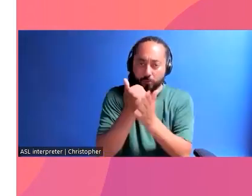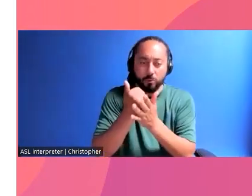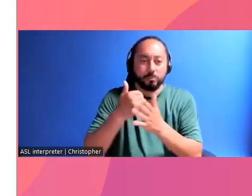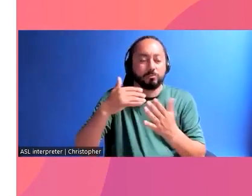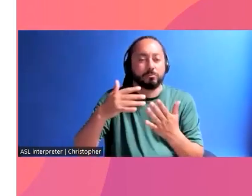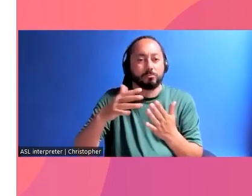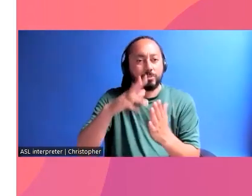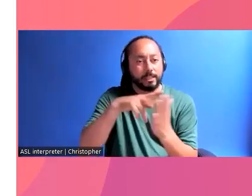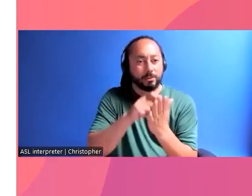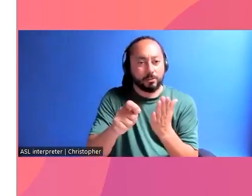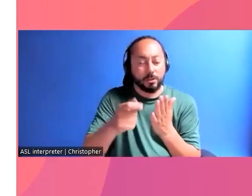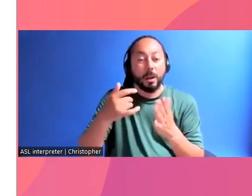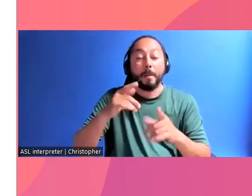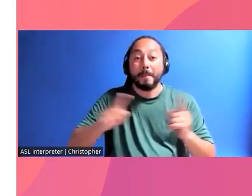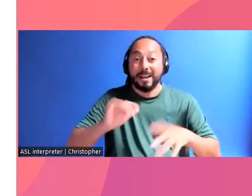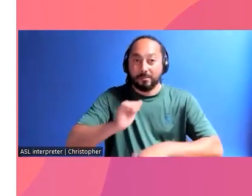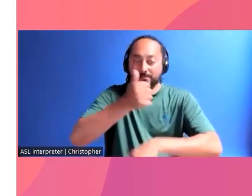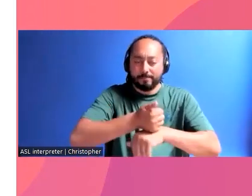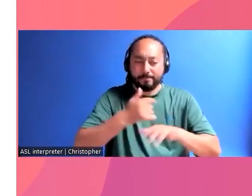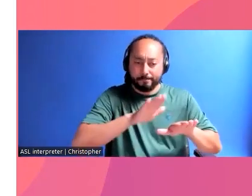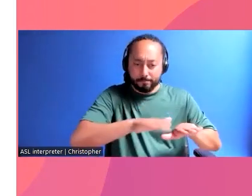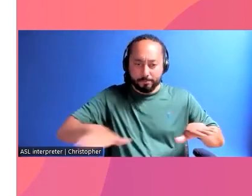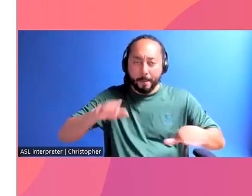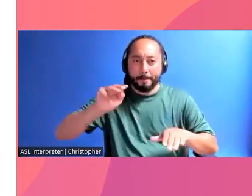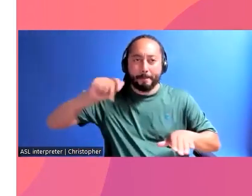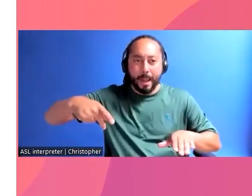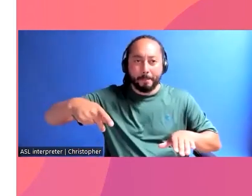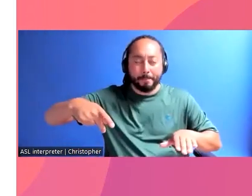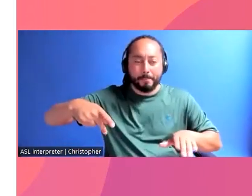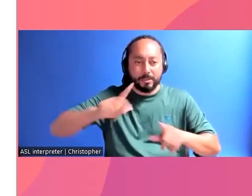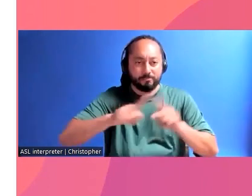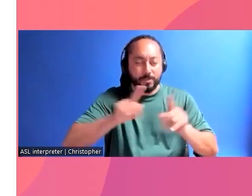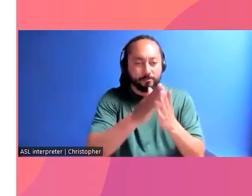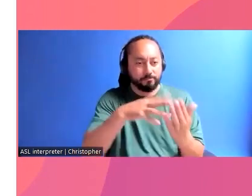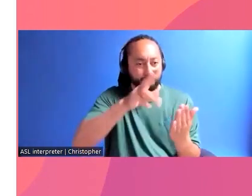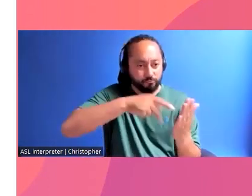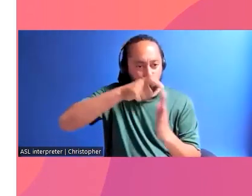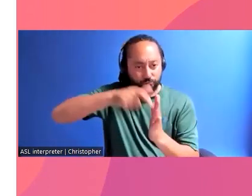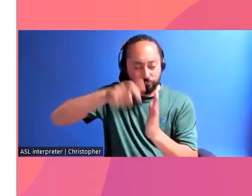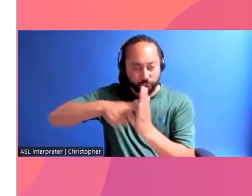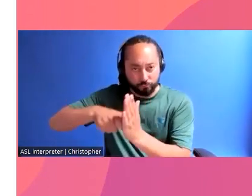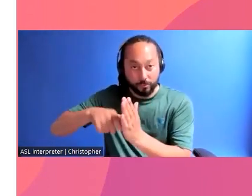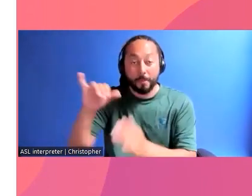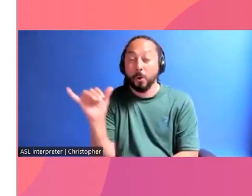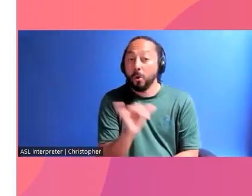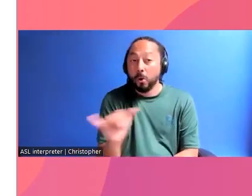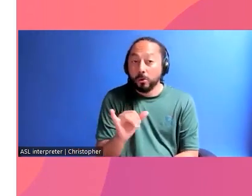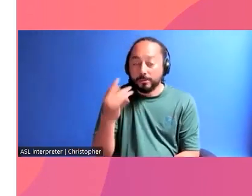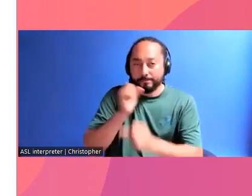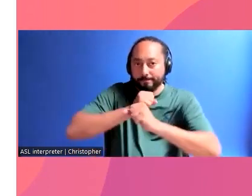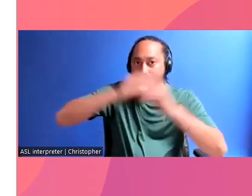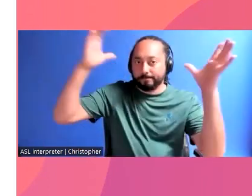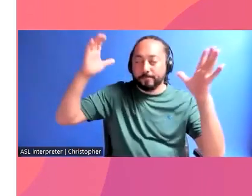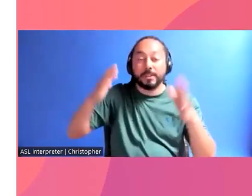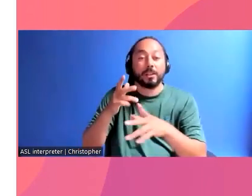lens to map the literature, but also providing a special focus on the clinical care journey for Black people with traumatic brain